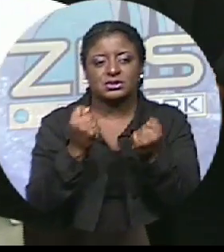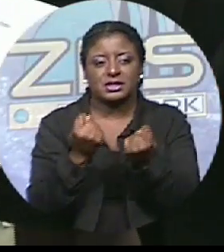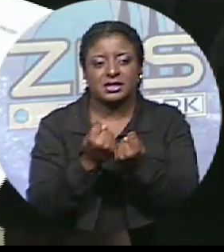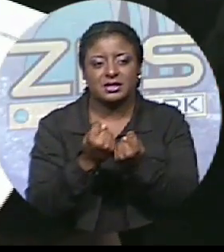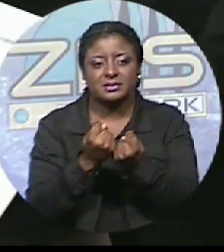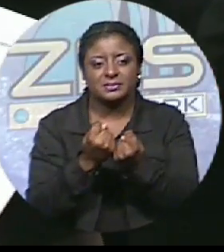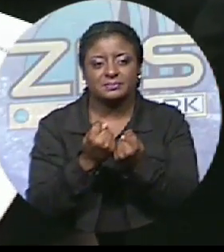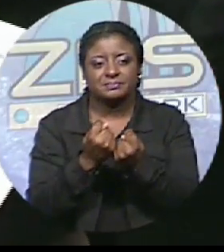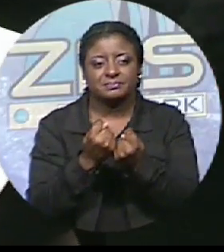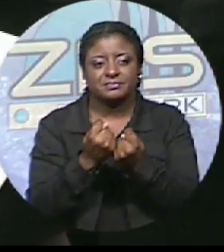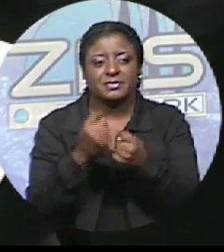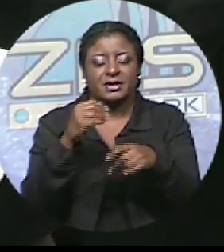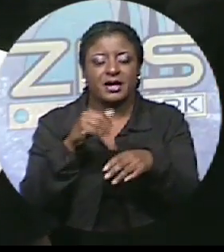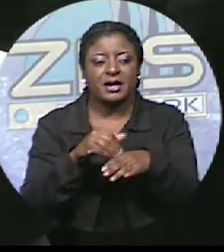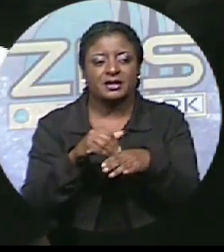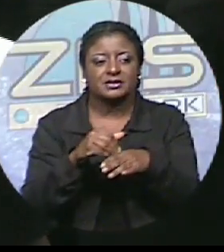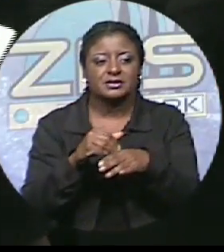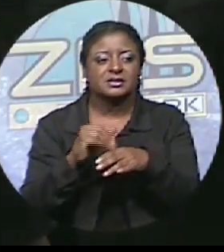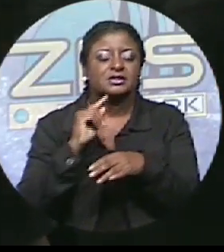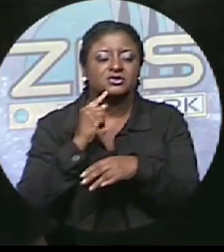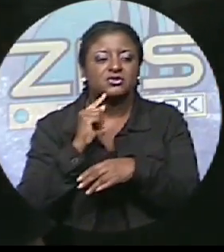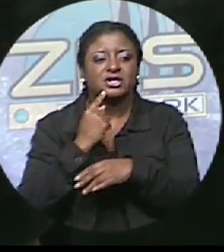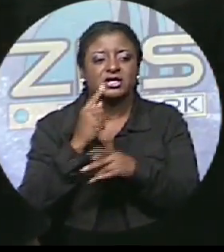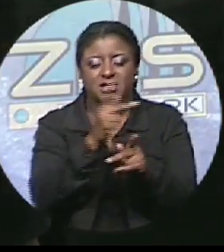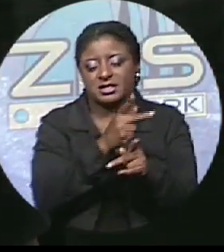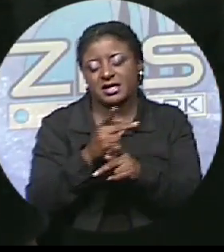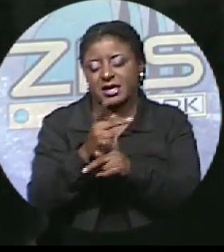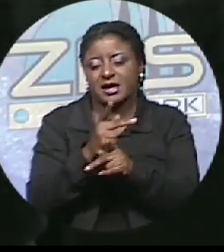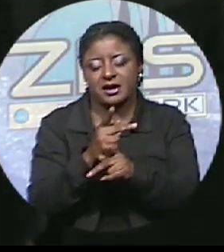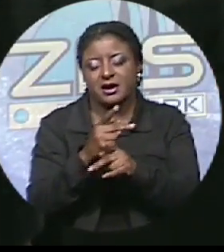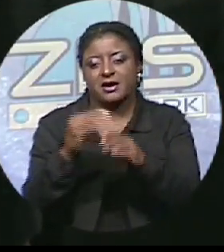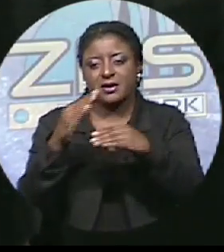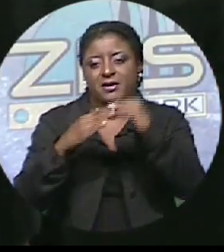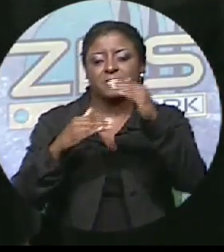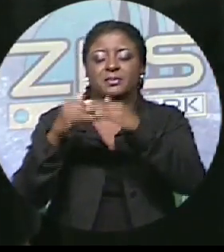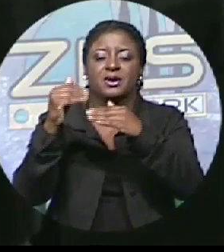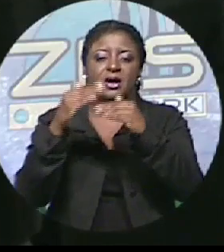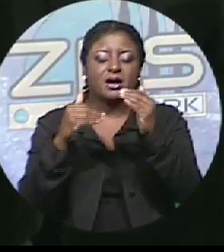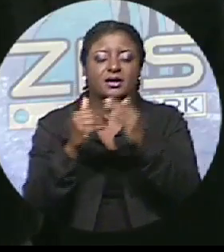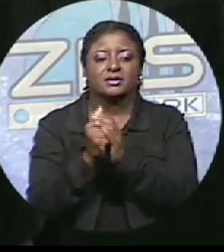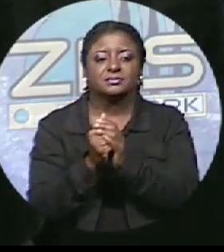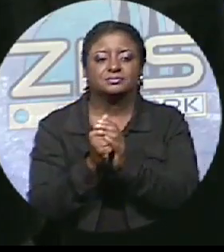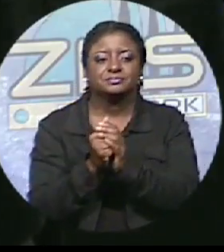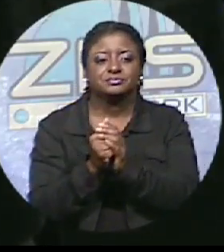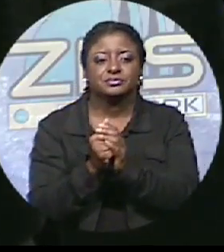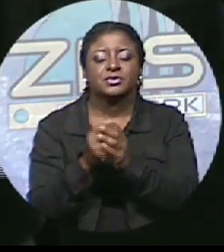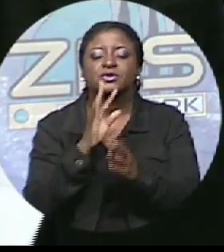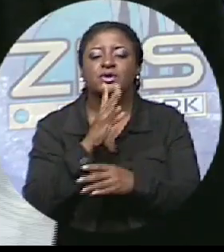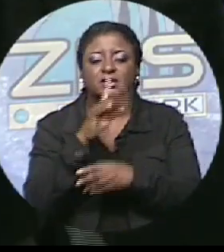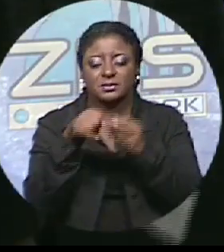During the event, we talked to the new president, Dr. Charles Clark, about the significant step in health care.